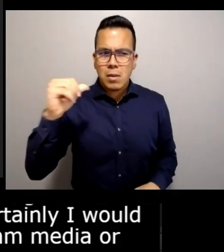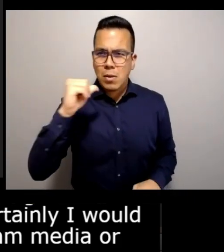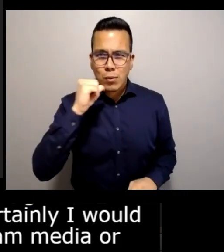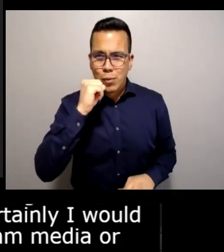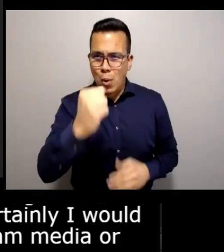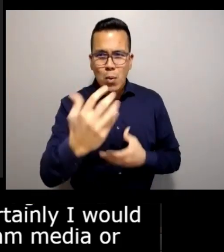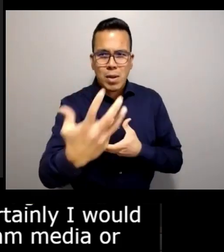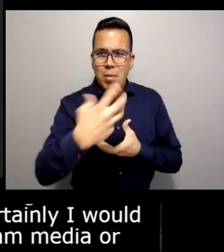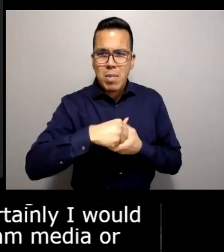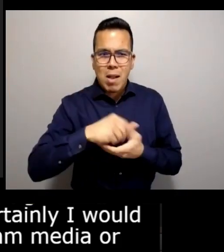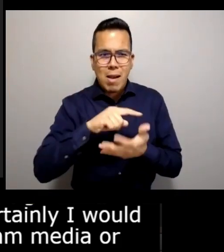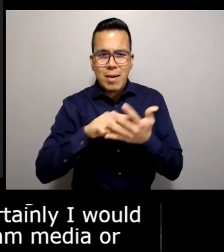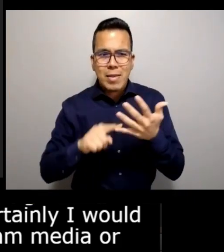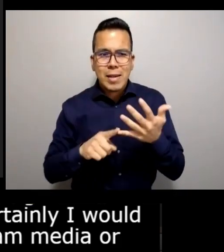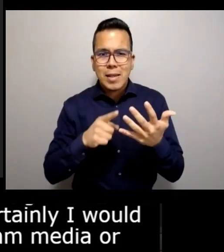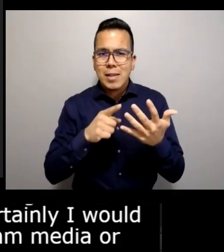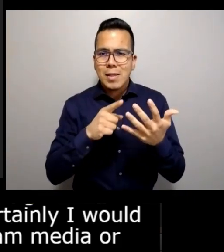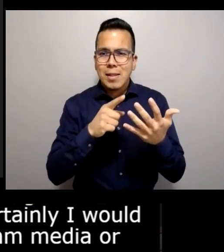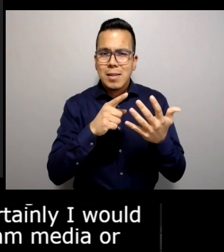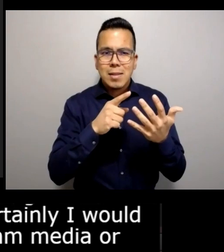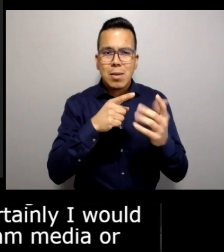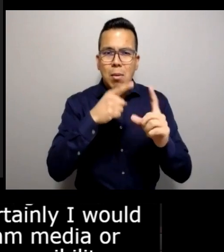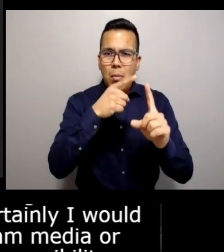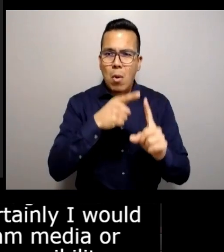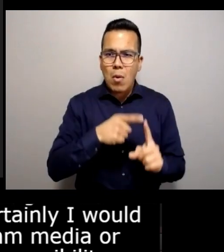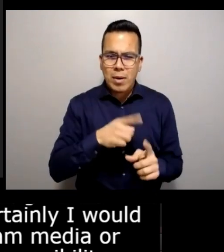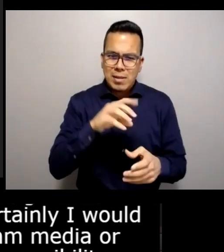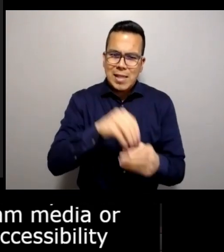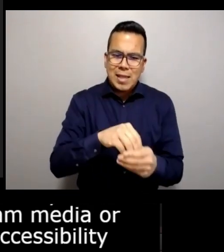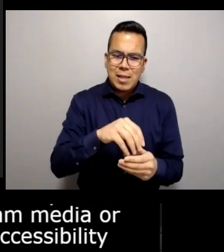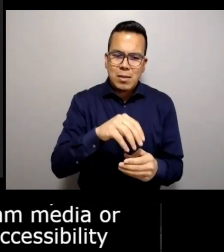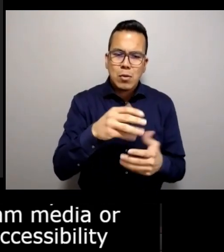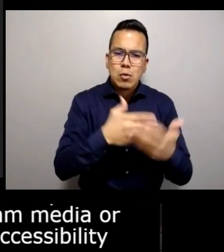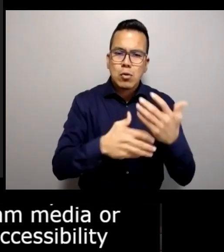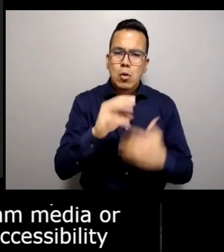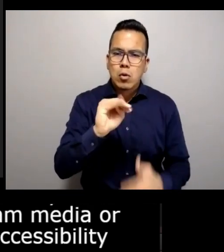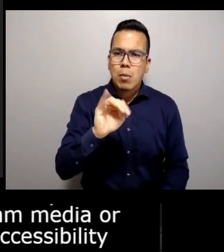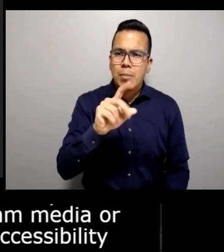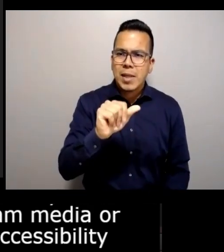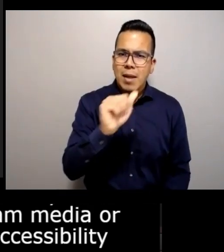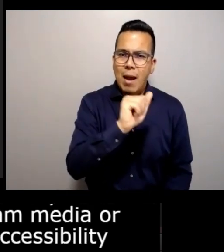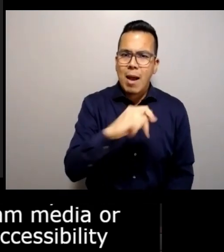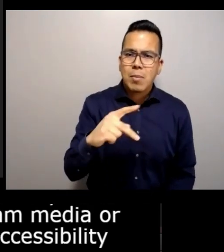onto their social media platforms.